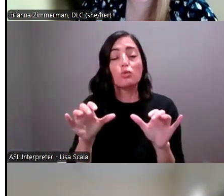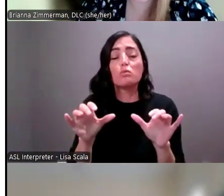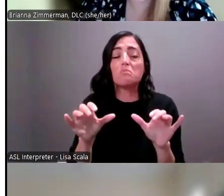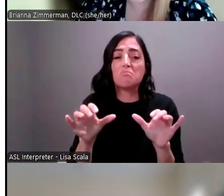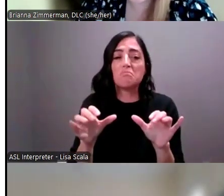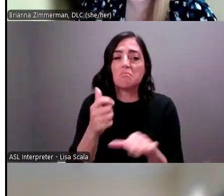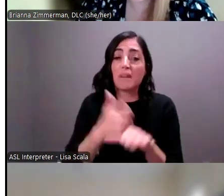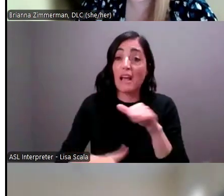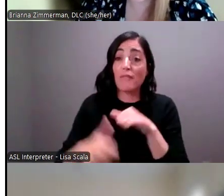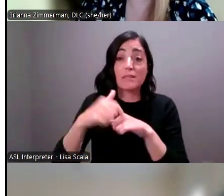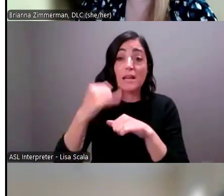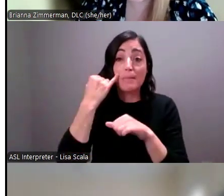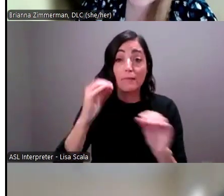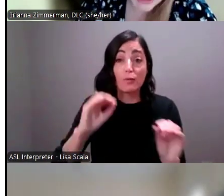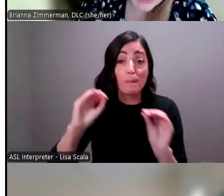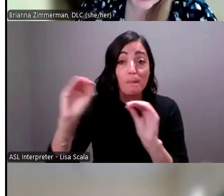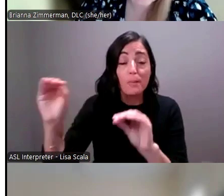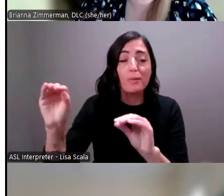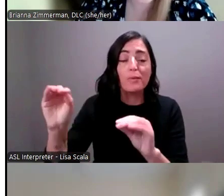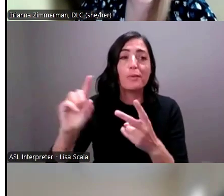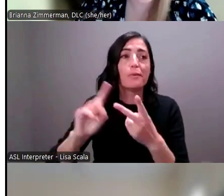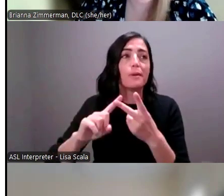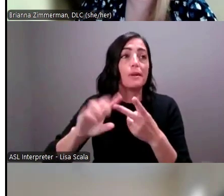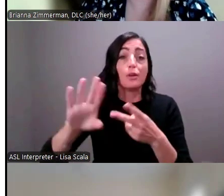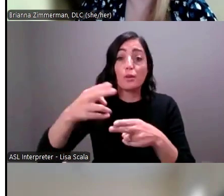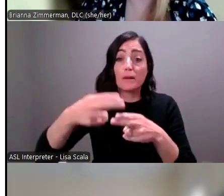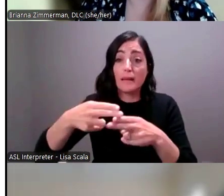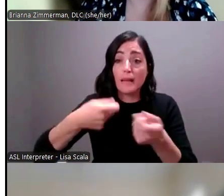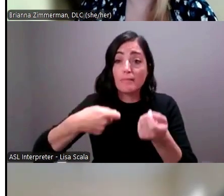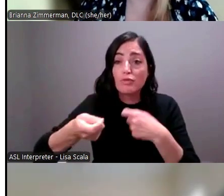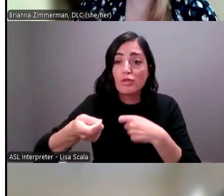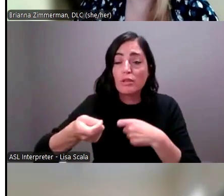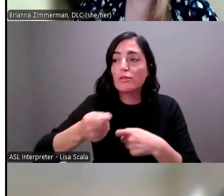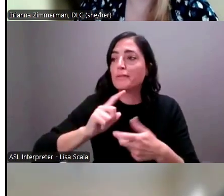time that you move, your name changes.